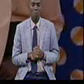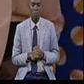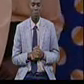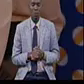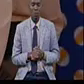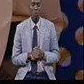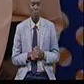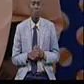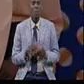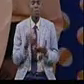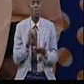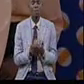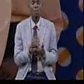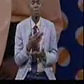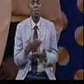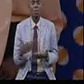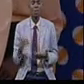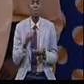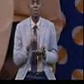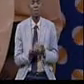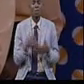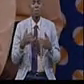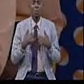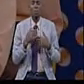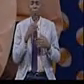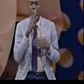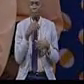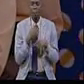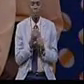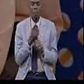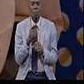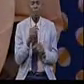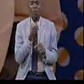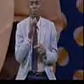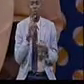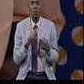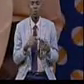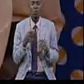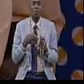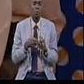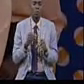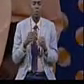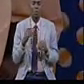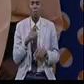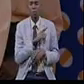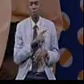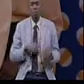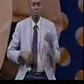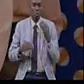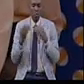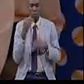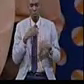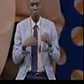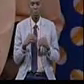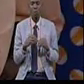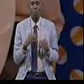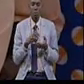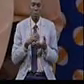That thing that has been making you not to partake of the Lord's Supper, deal with it